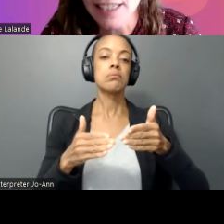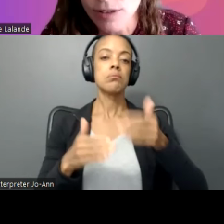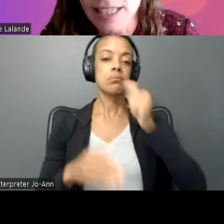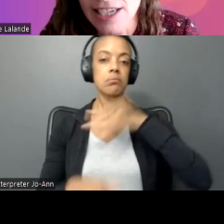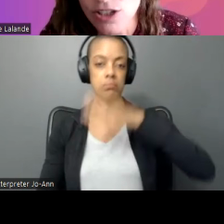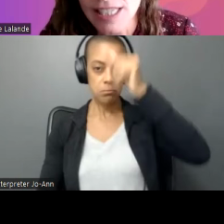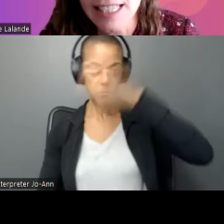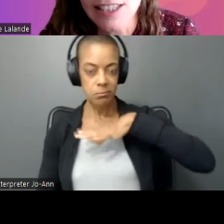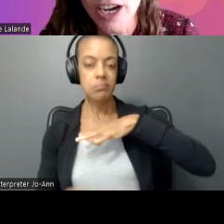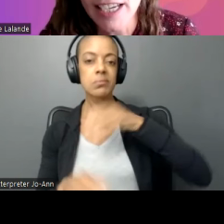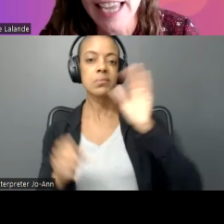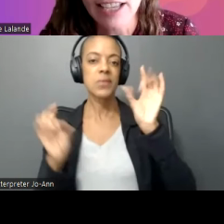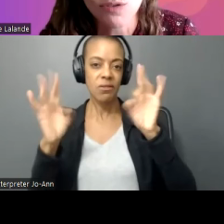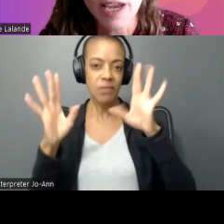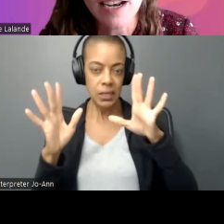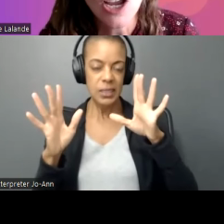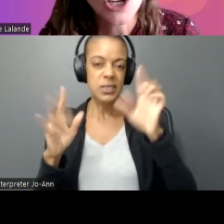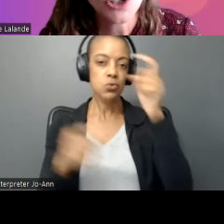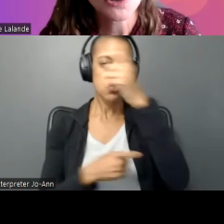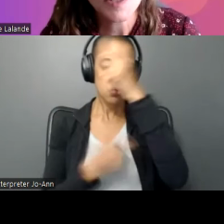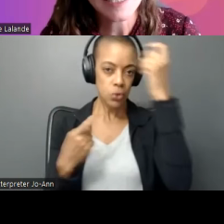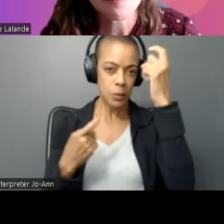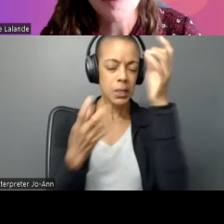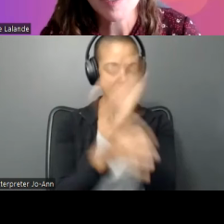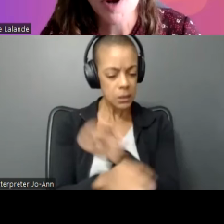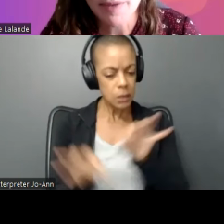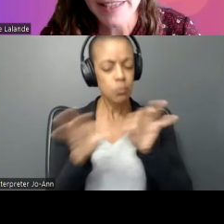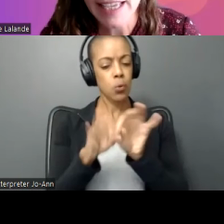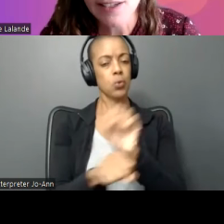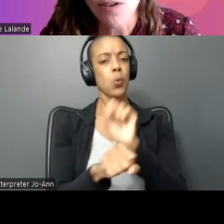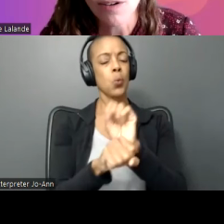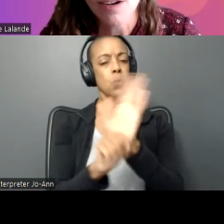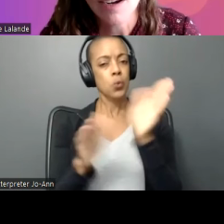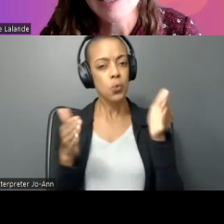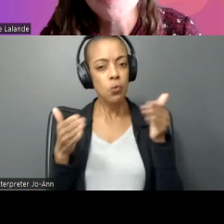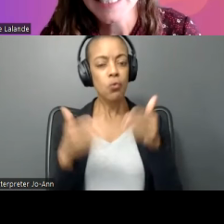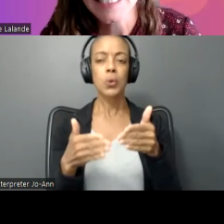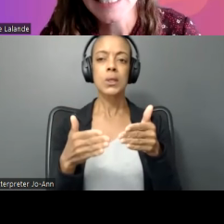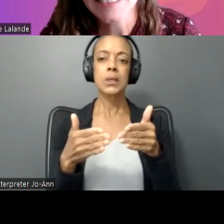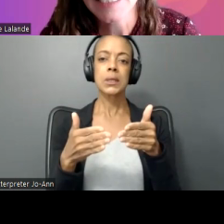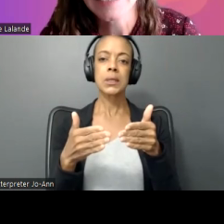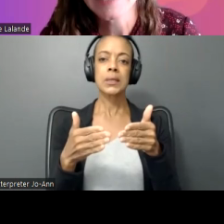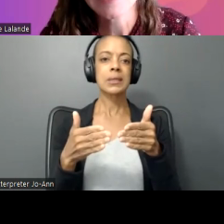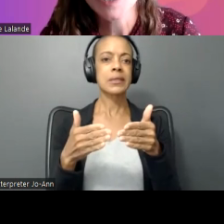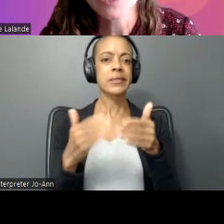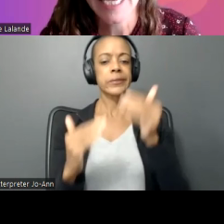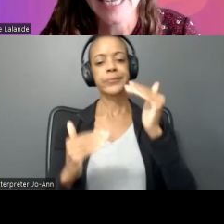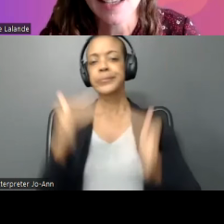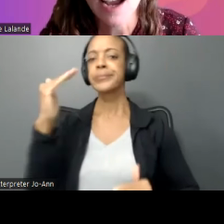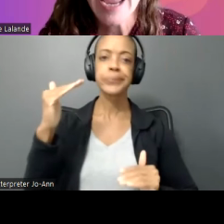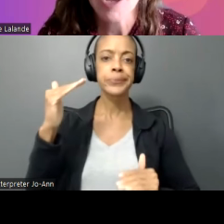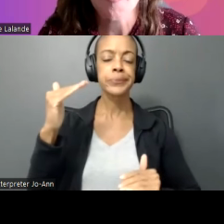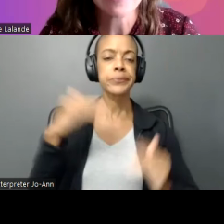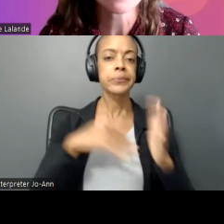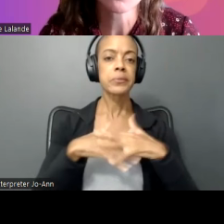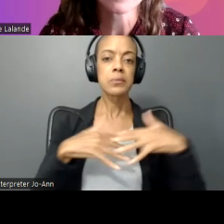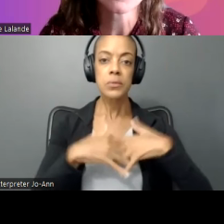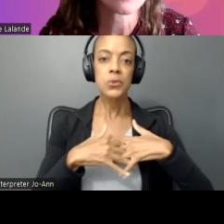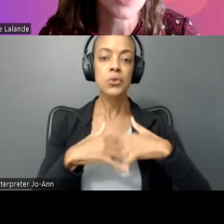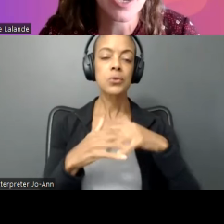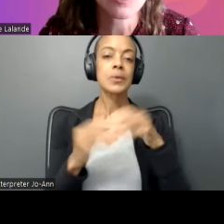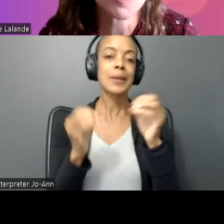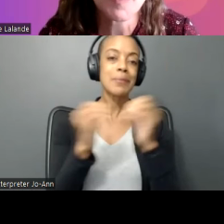is essential that this work focus on the injustices that Indigenous and Métis